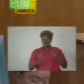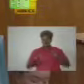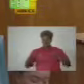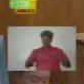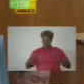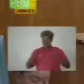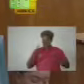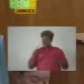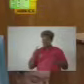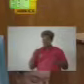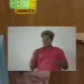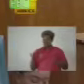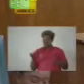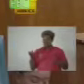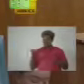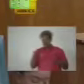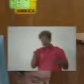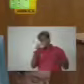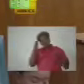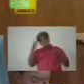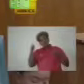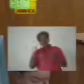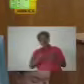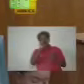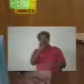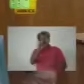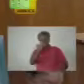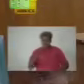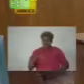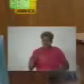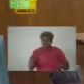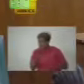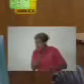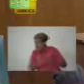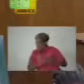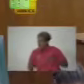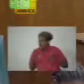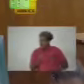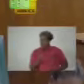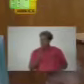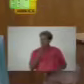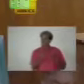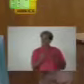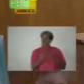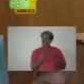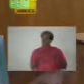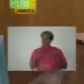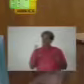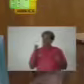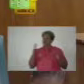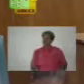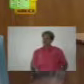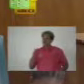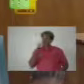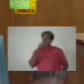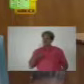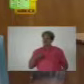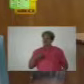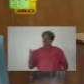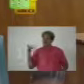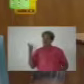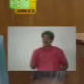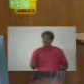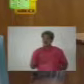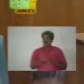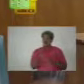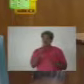many, Senator Webby, were dedicated to IMF activity. I'm facts, speaking facts. To you but as a person who was in